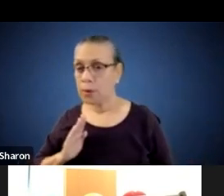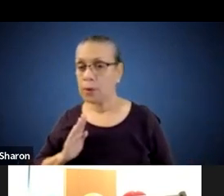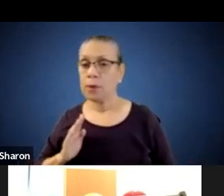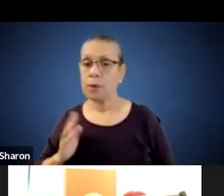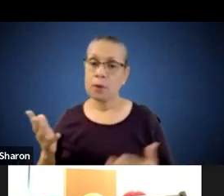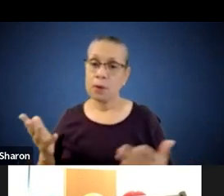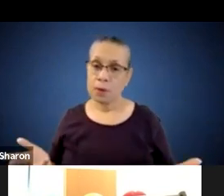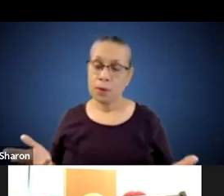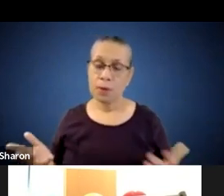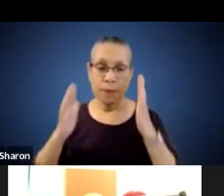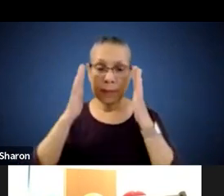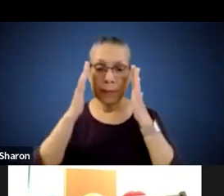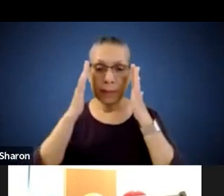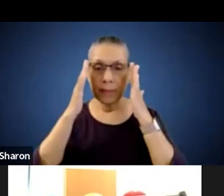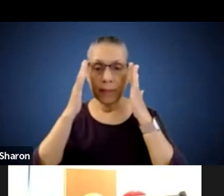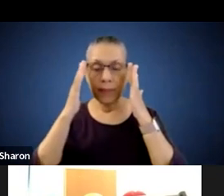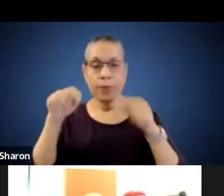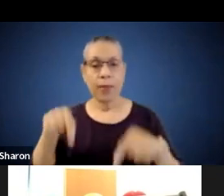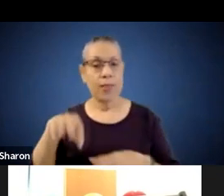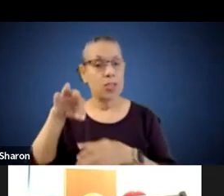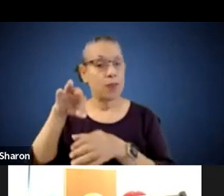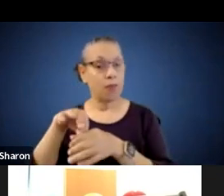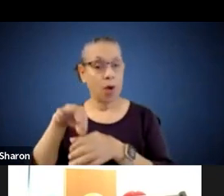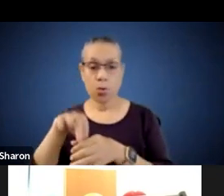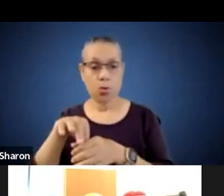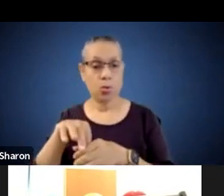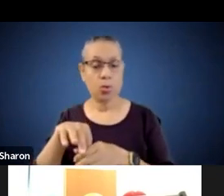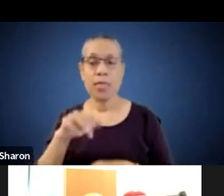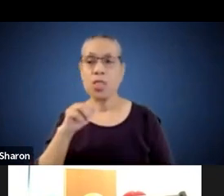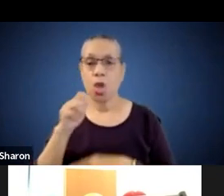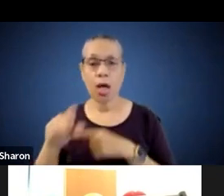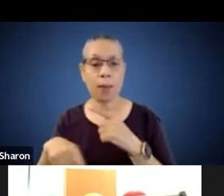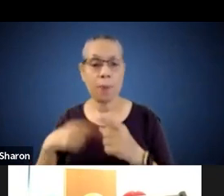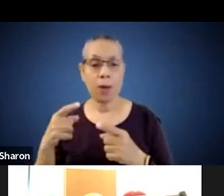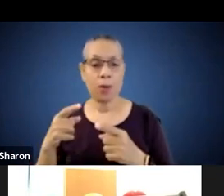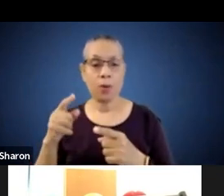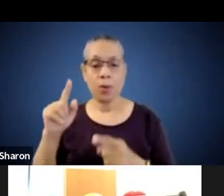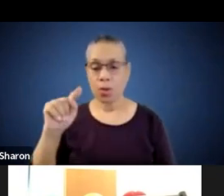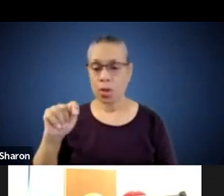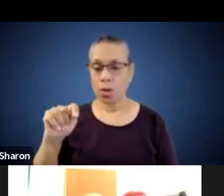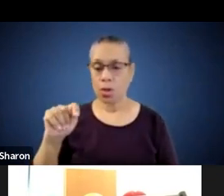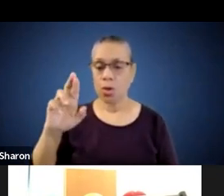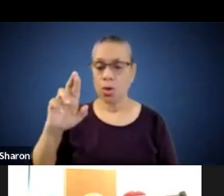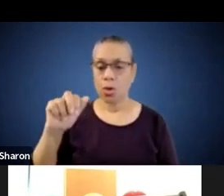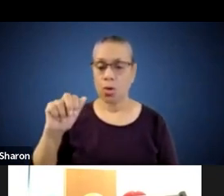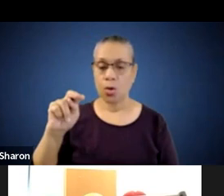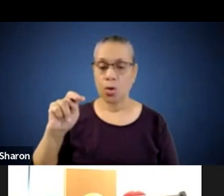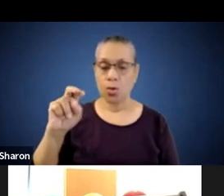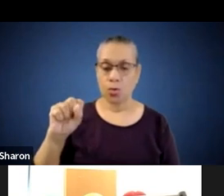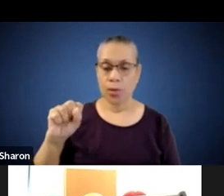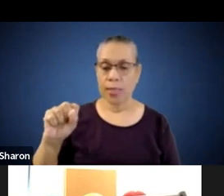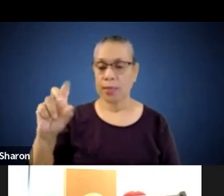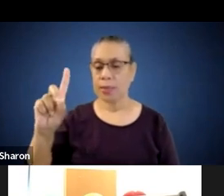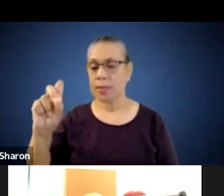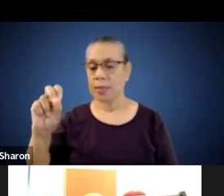it will be interesting you know this vote is not about um the trans Dev recommendation this vote is just on the